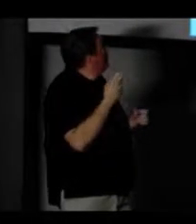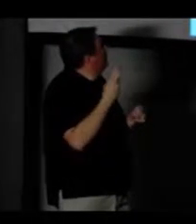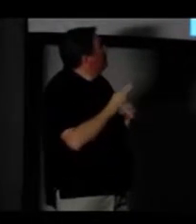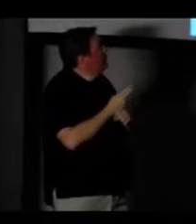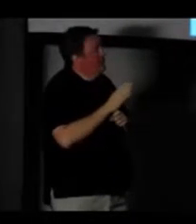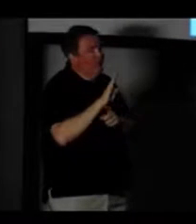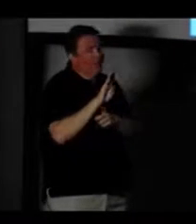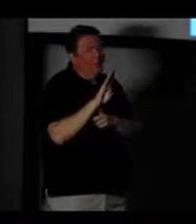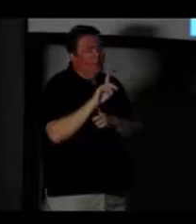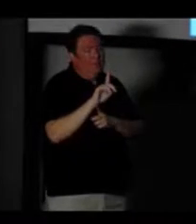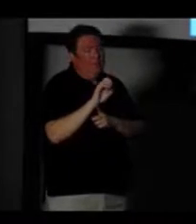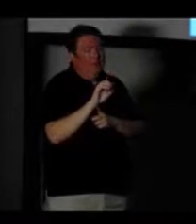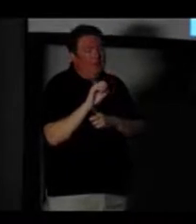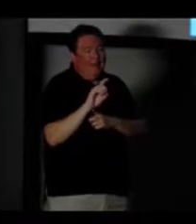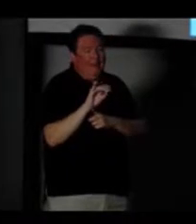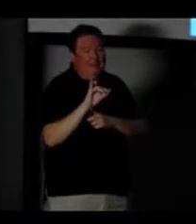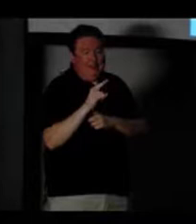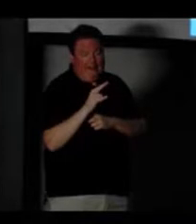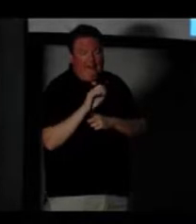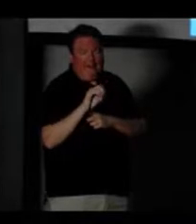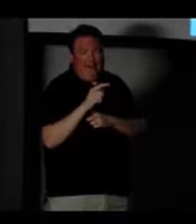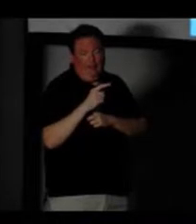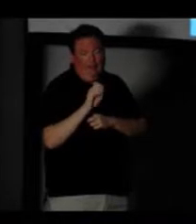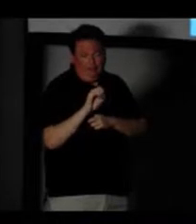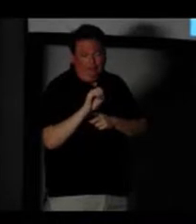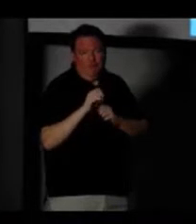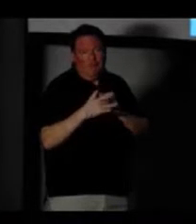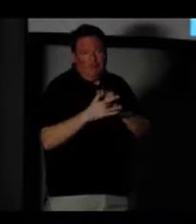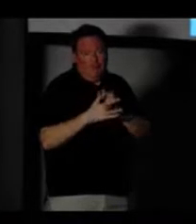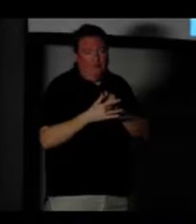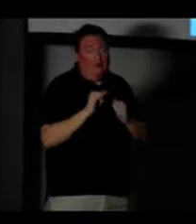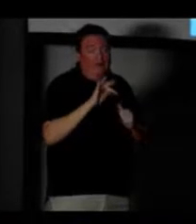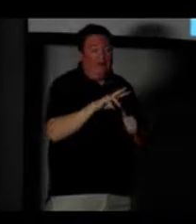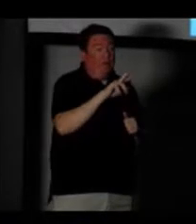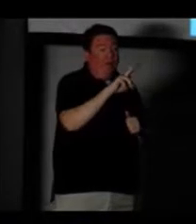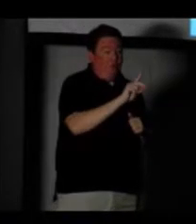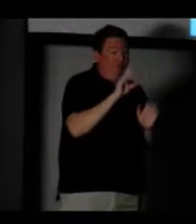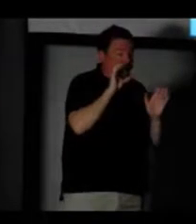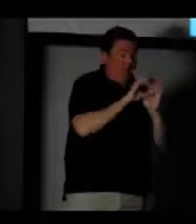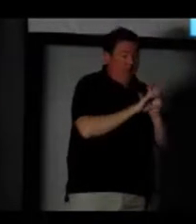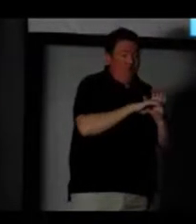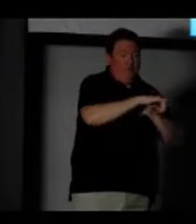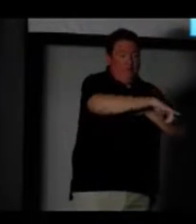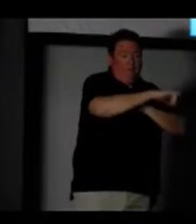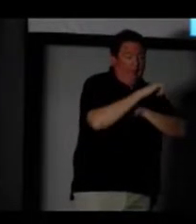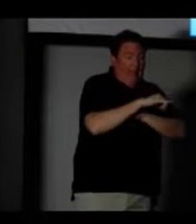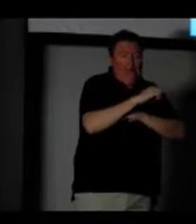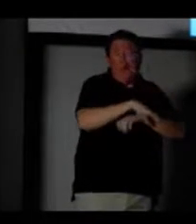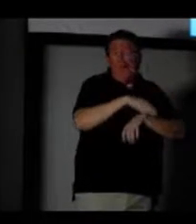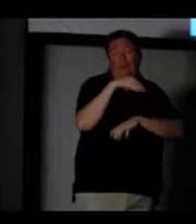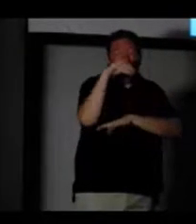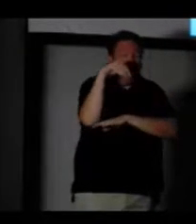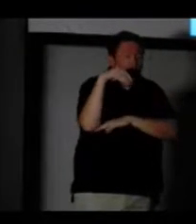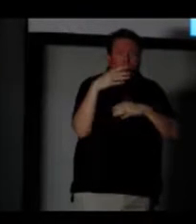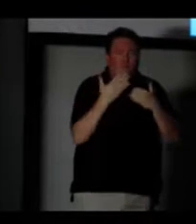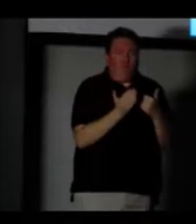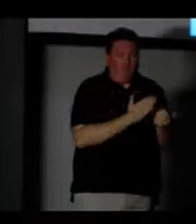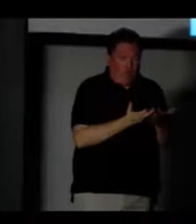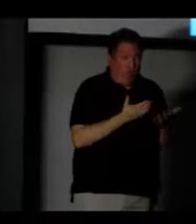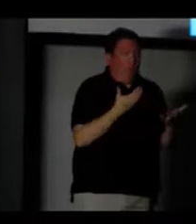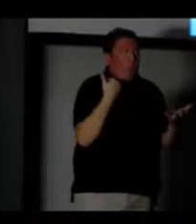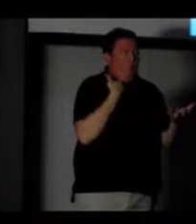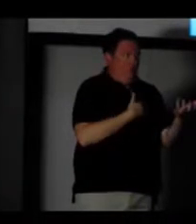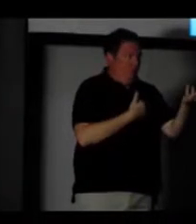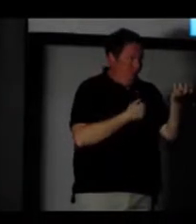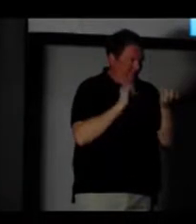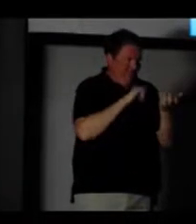things to life. If it's a 3D articulated model of a whale or a stegosaurus or something like that,